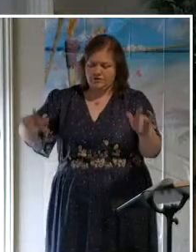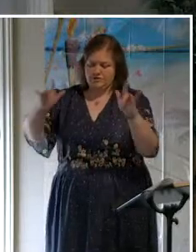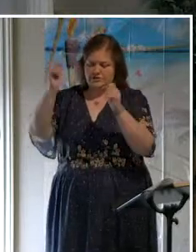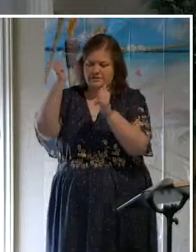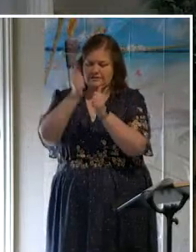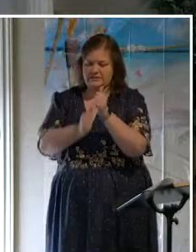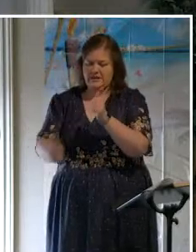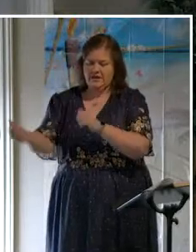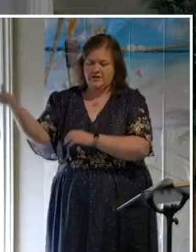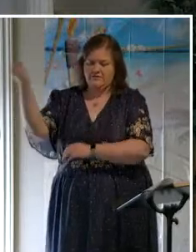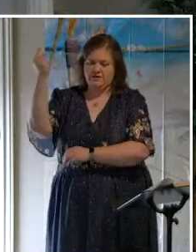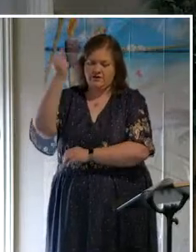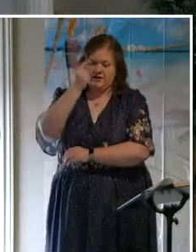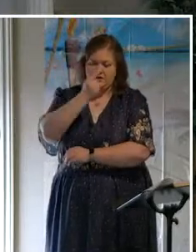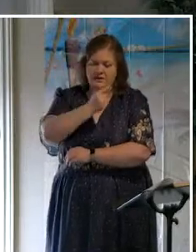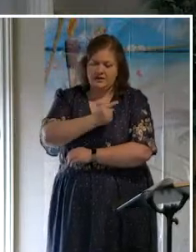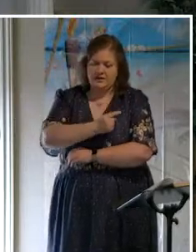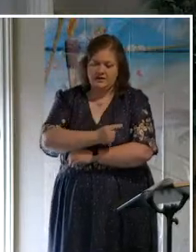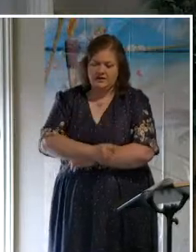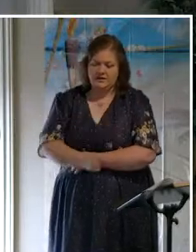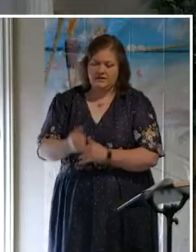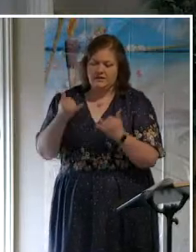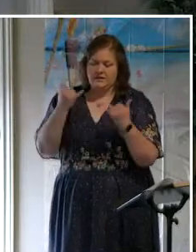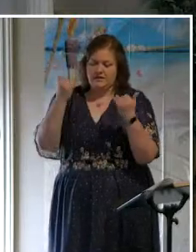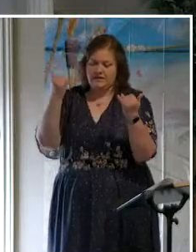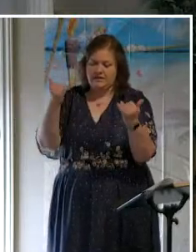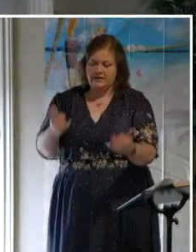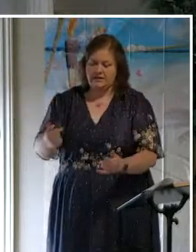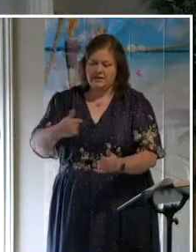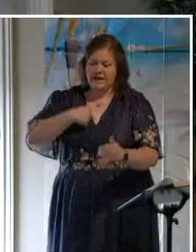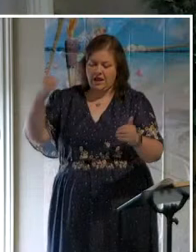every day. And